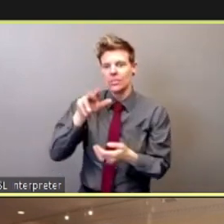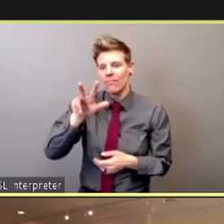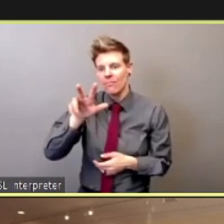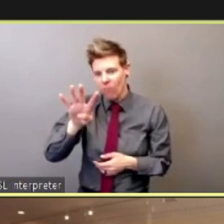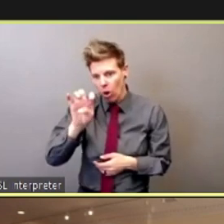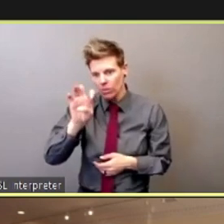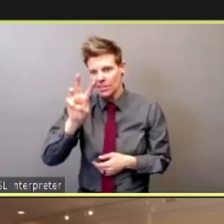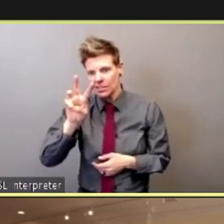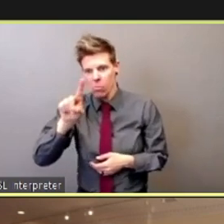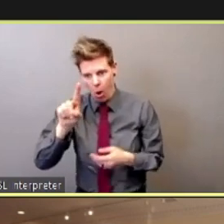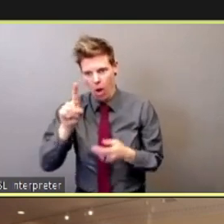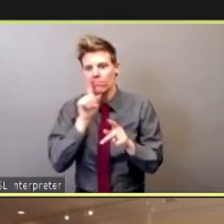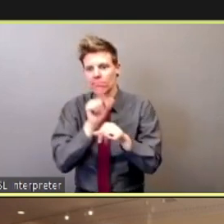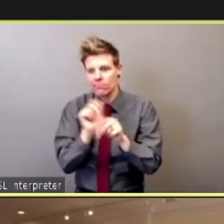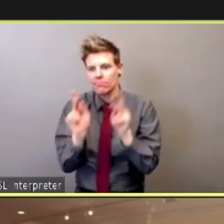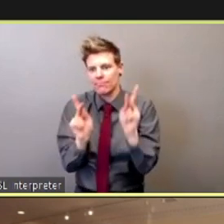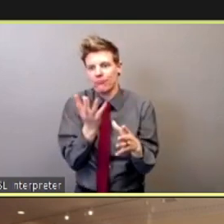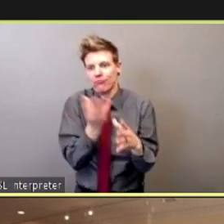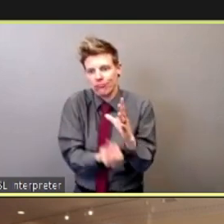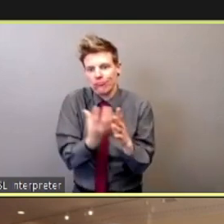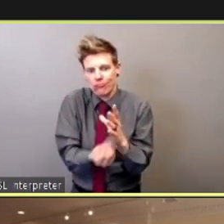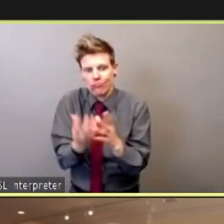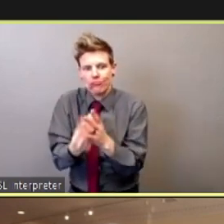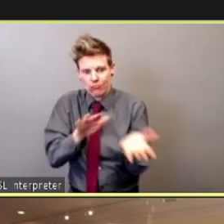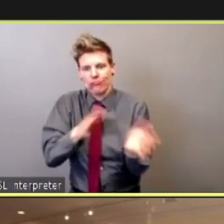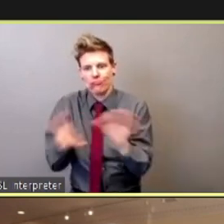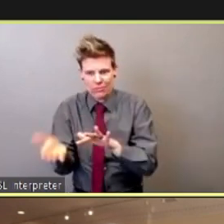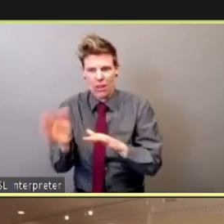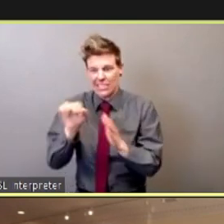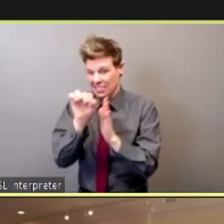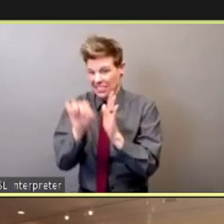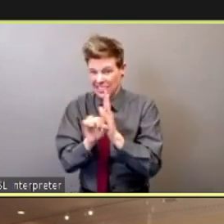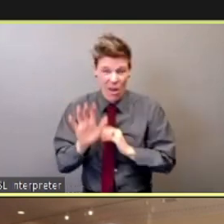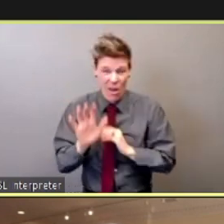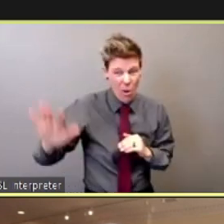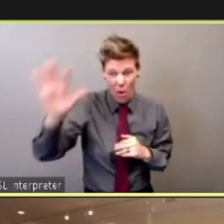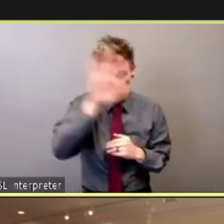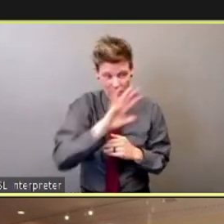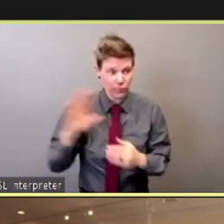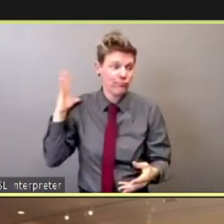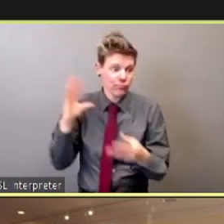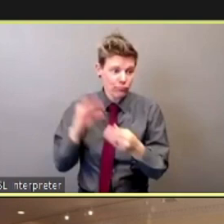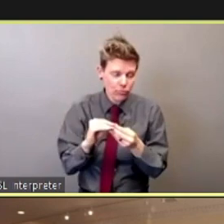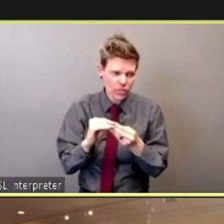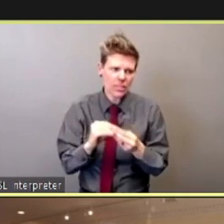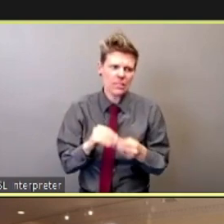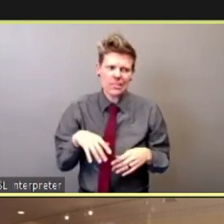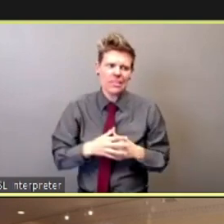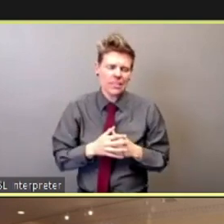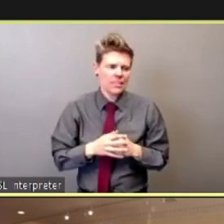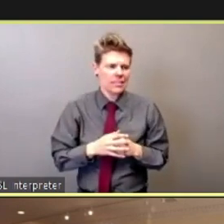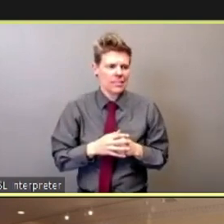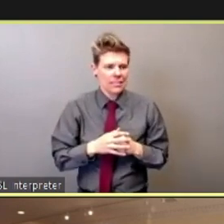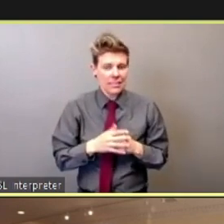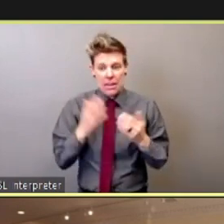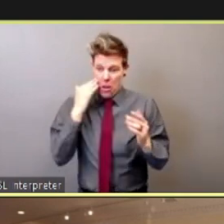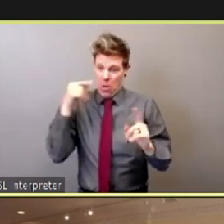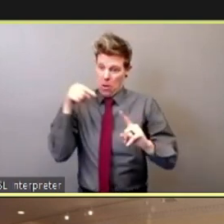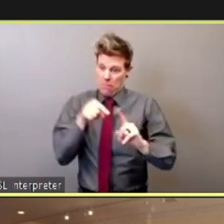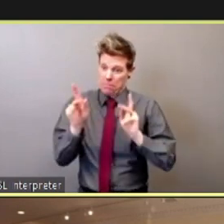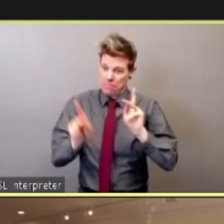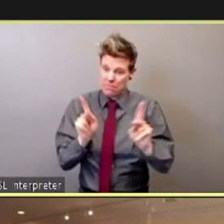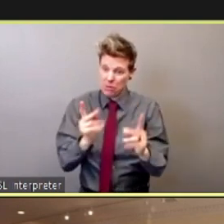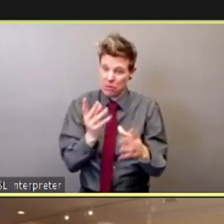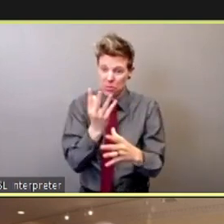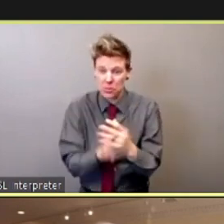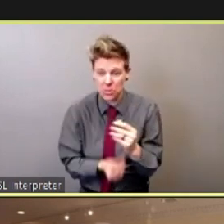3,461 total deaths. Remember that unfortunately with the mortality issues, you know,